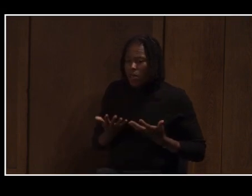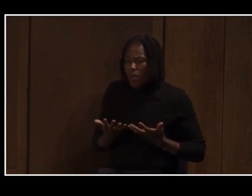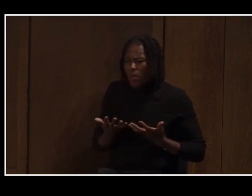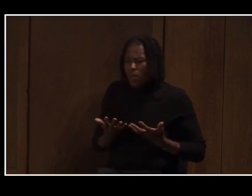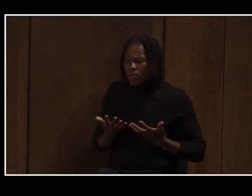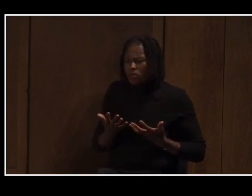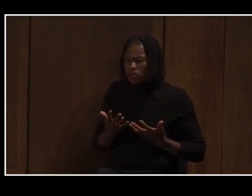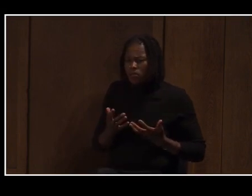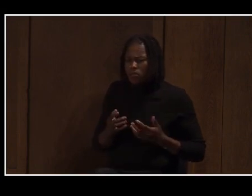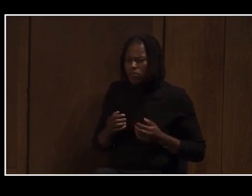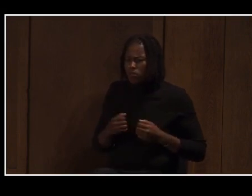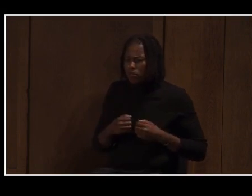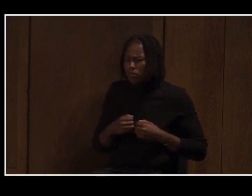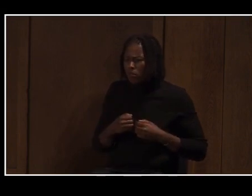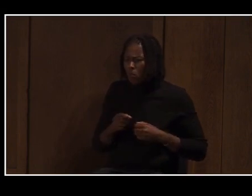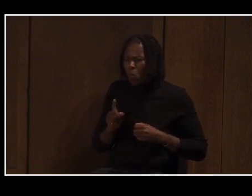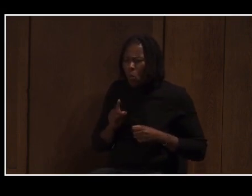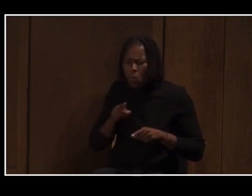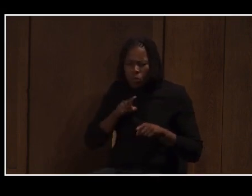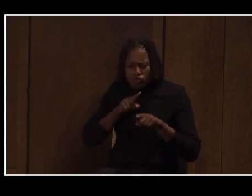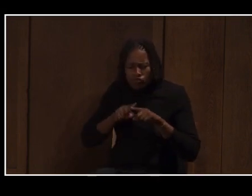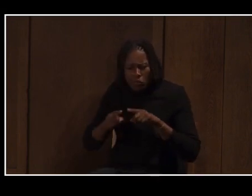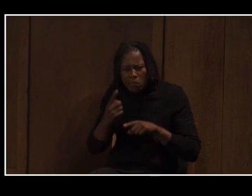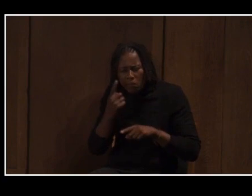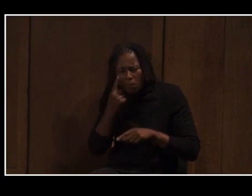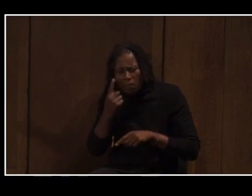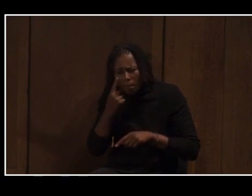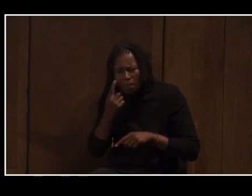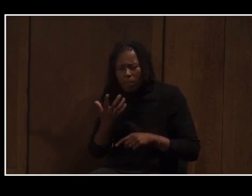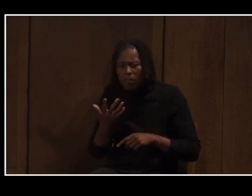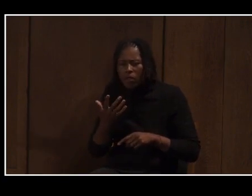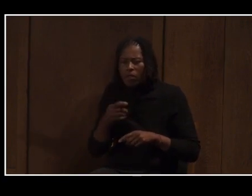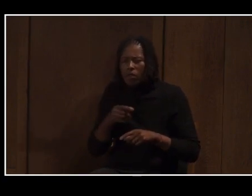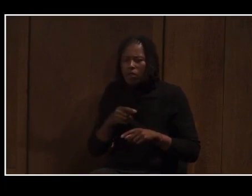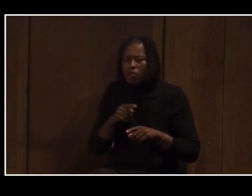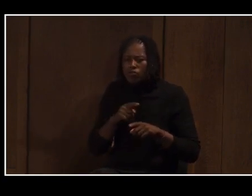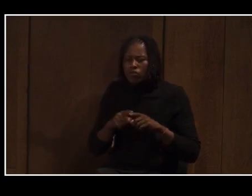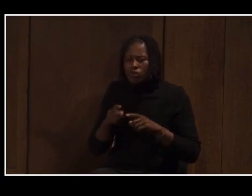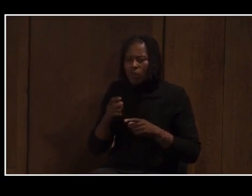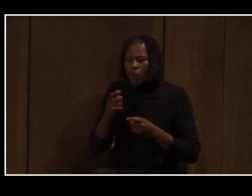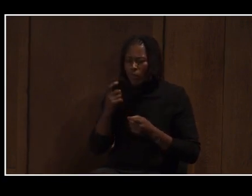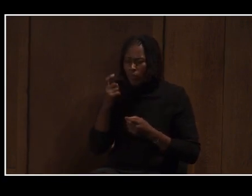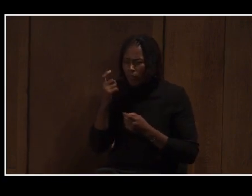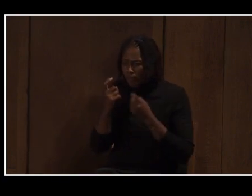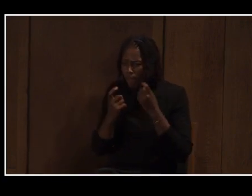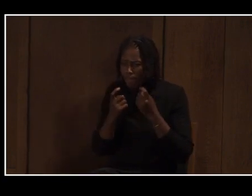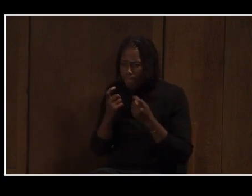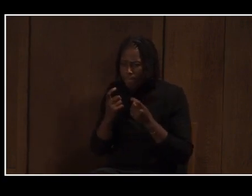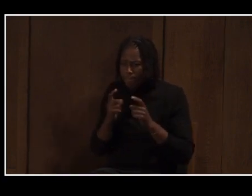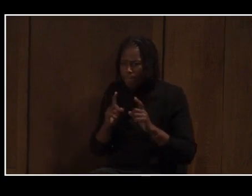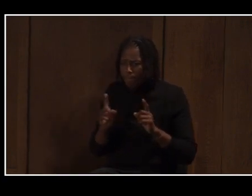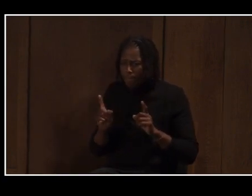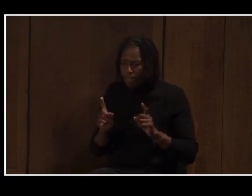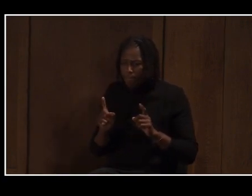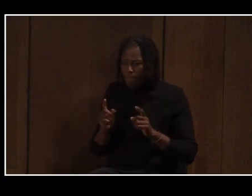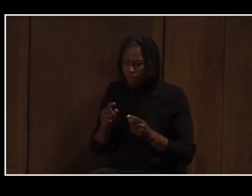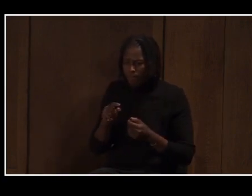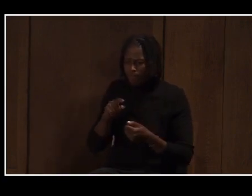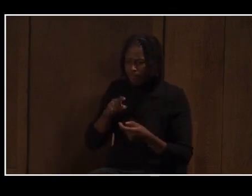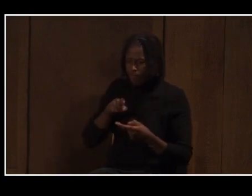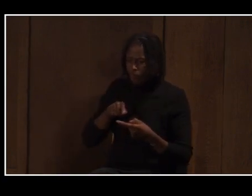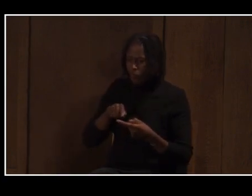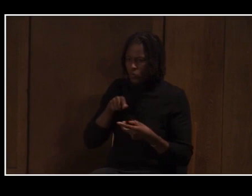to think through not so much the end activity, but I would say two things,